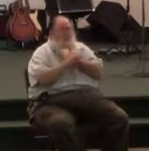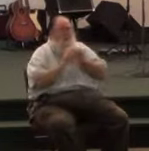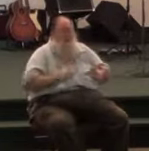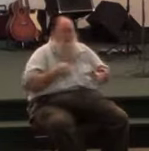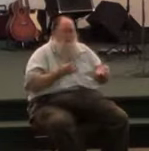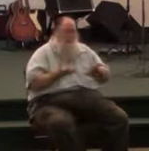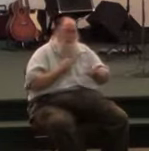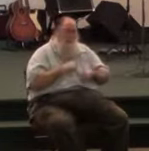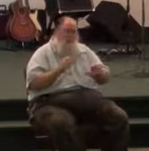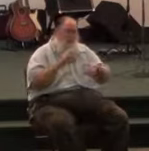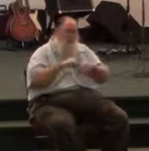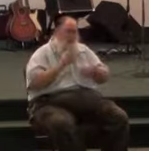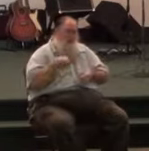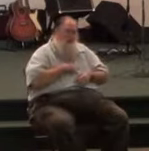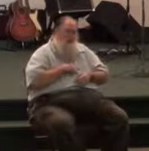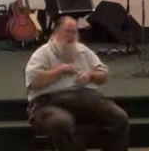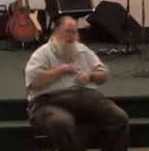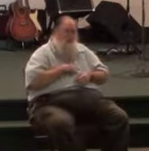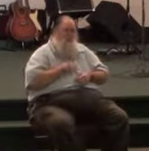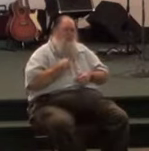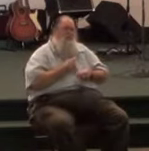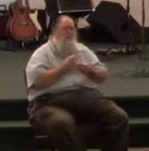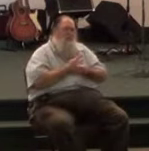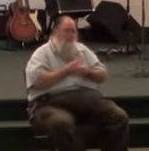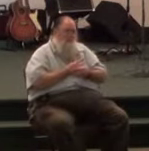We hold the elements and we'll all take them together.